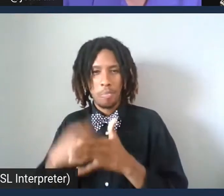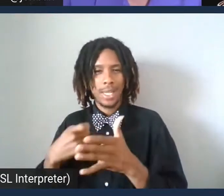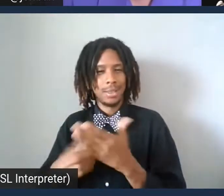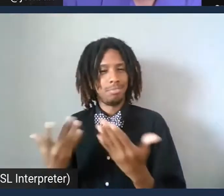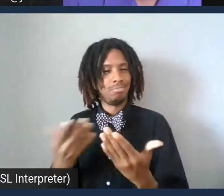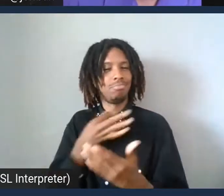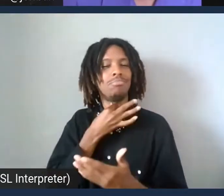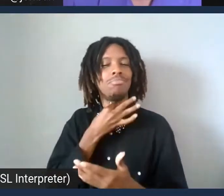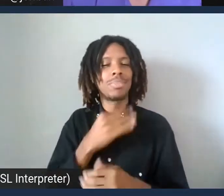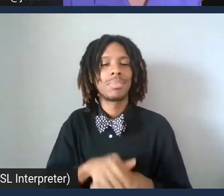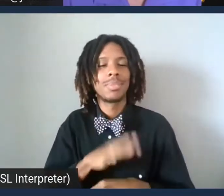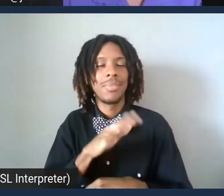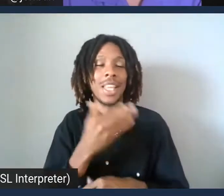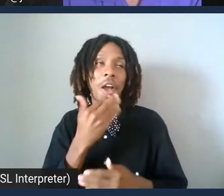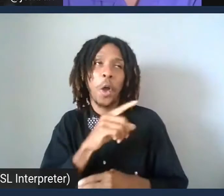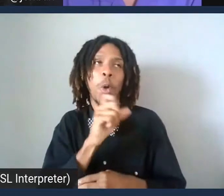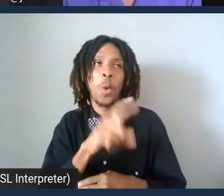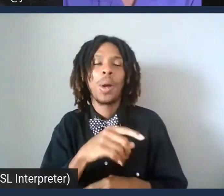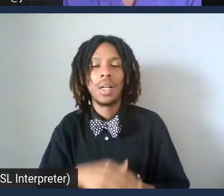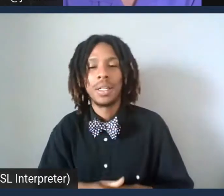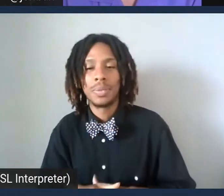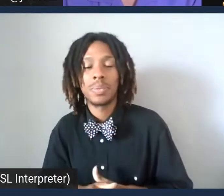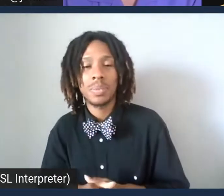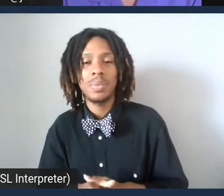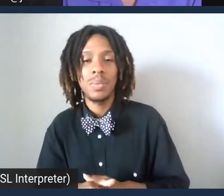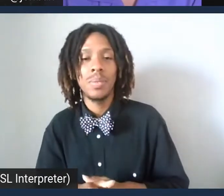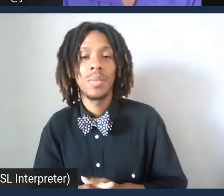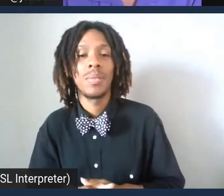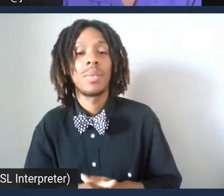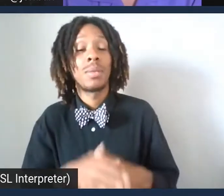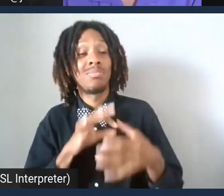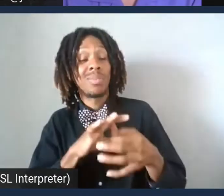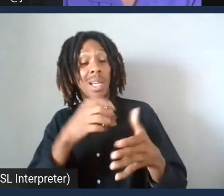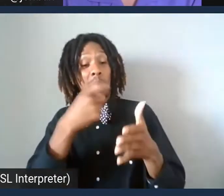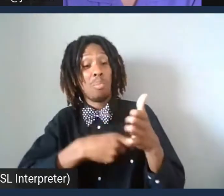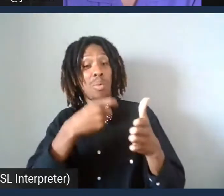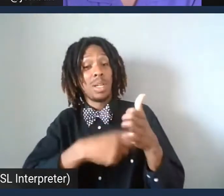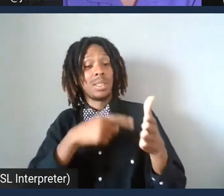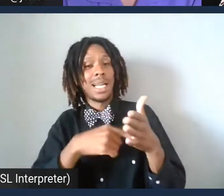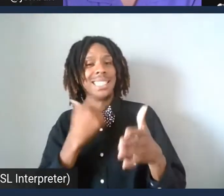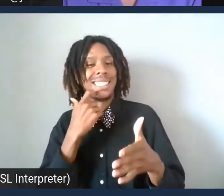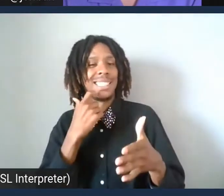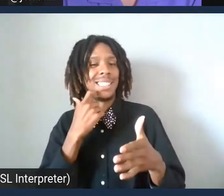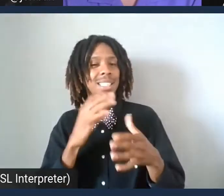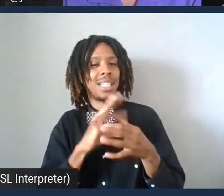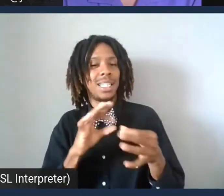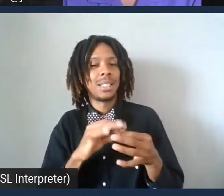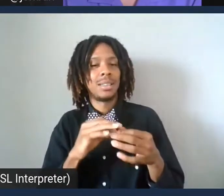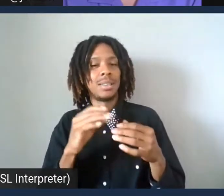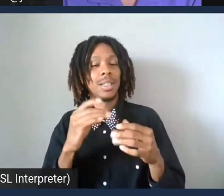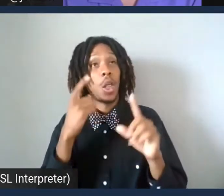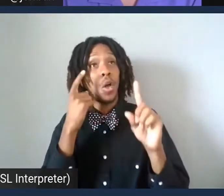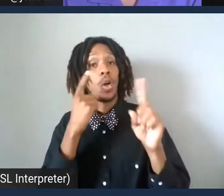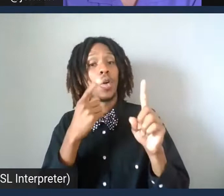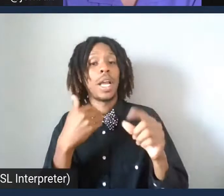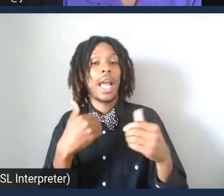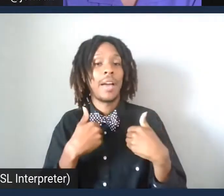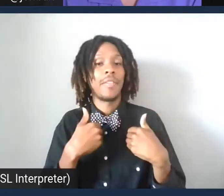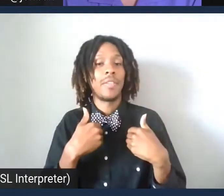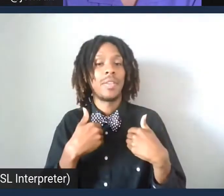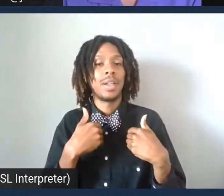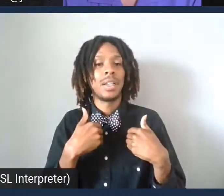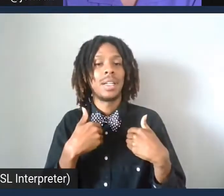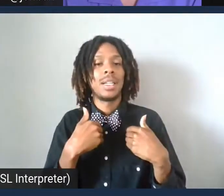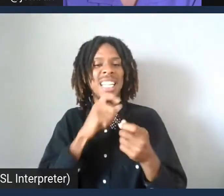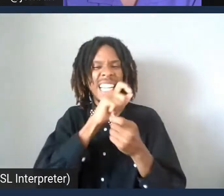Yeah, that's a good question. So in terms of pricing, like I mentioned, the ideal situation is you have an